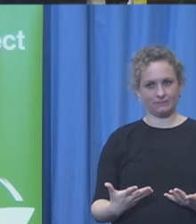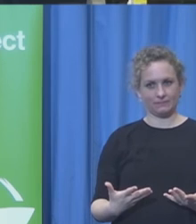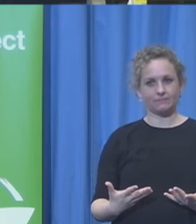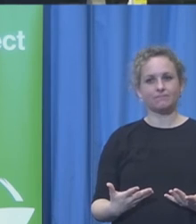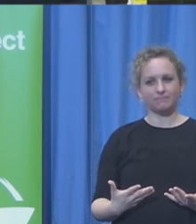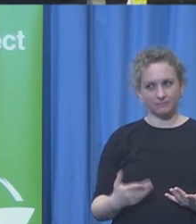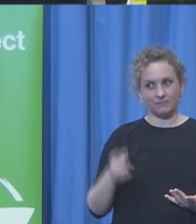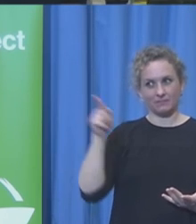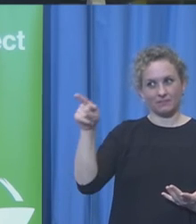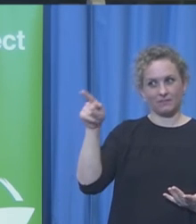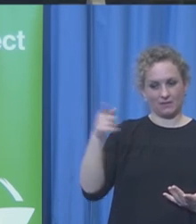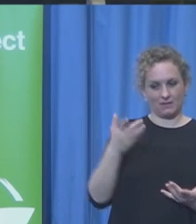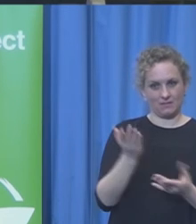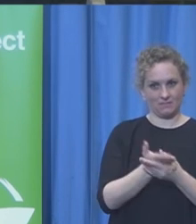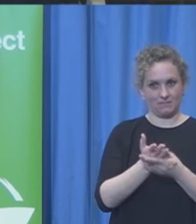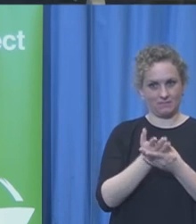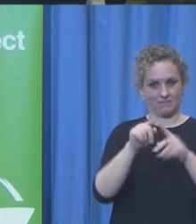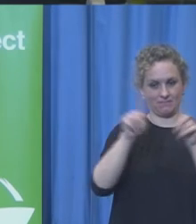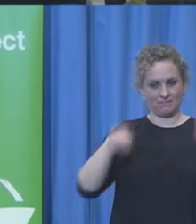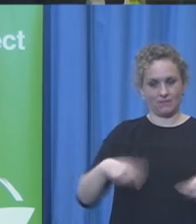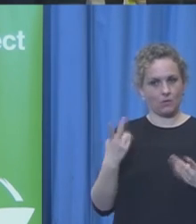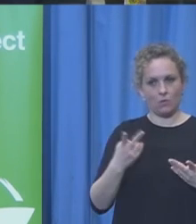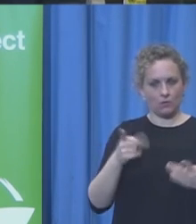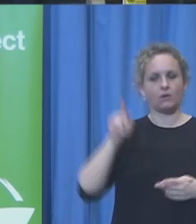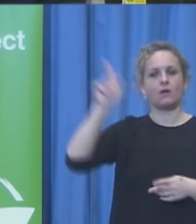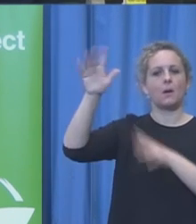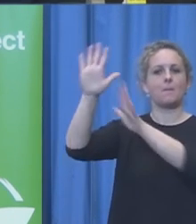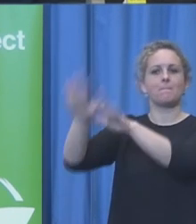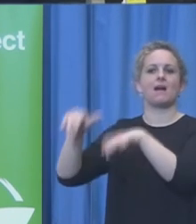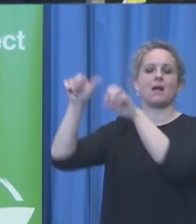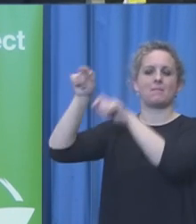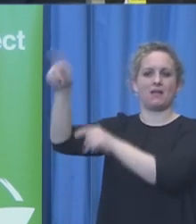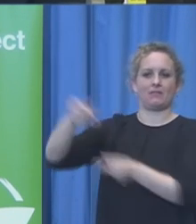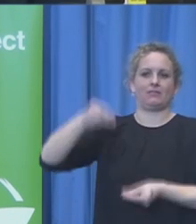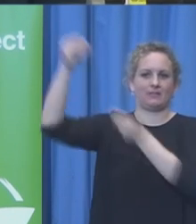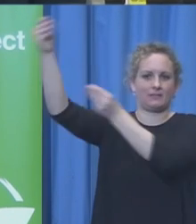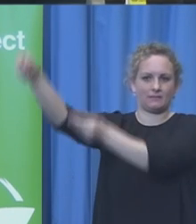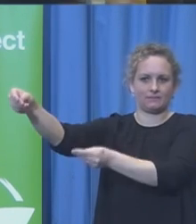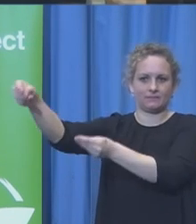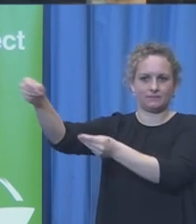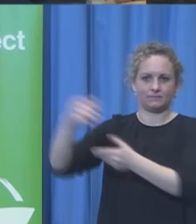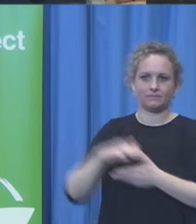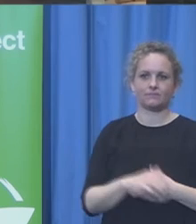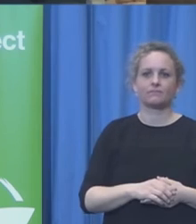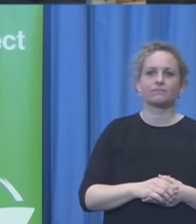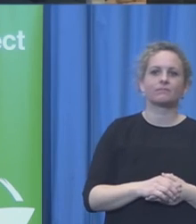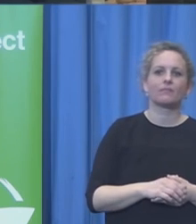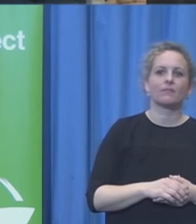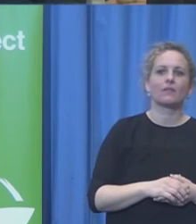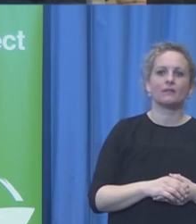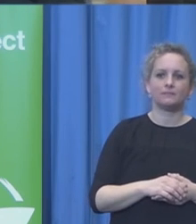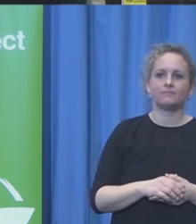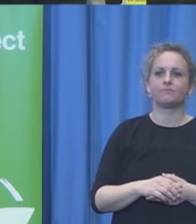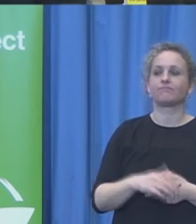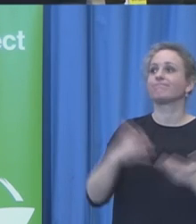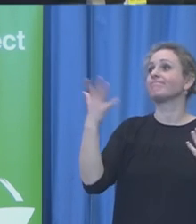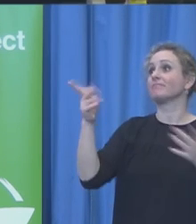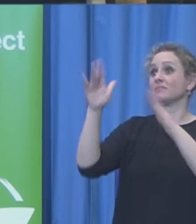states, talk to your members of Parliament to share your views with them and